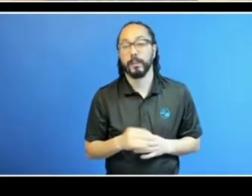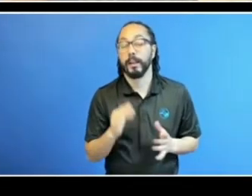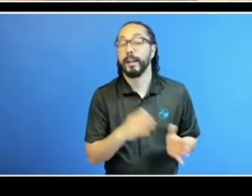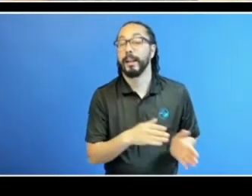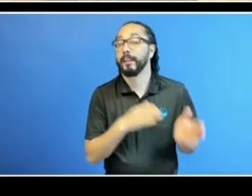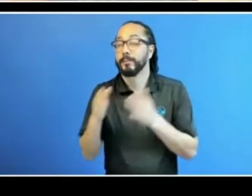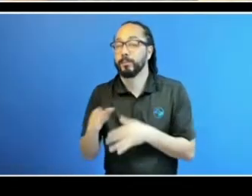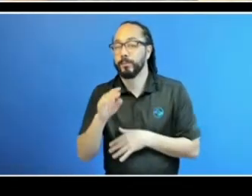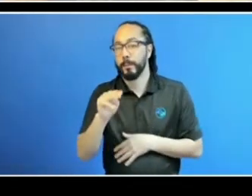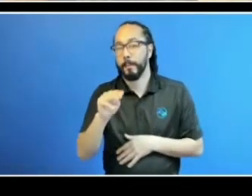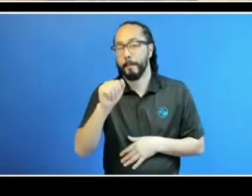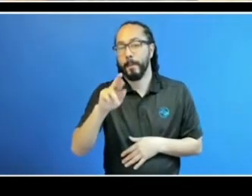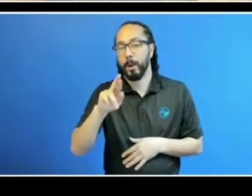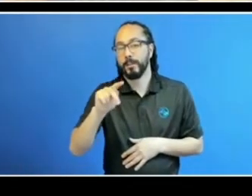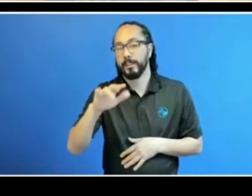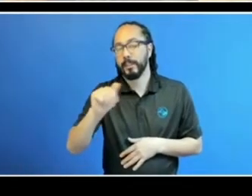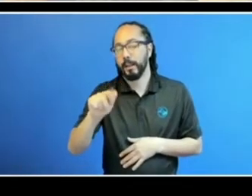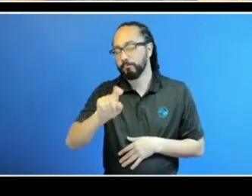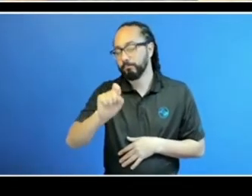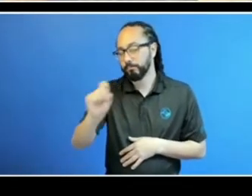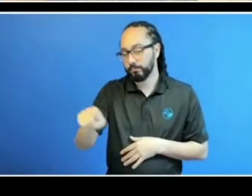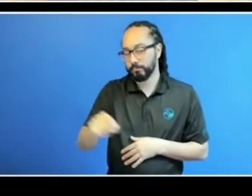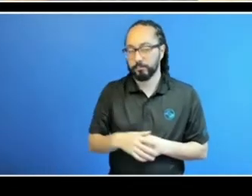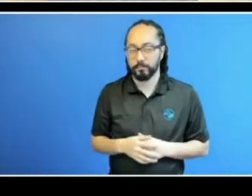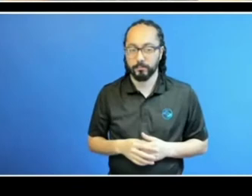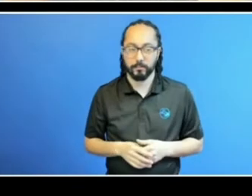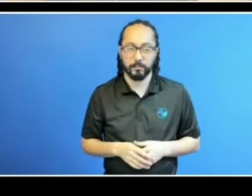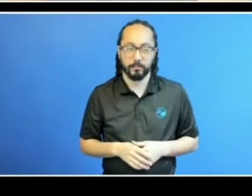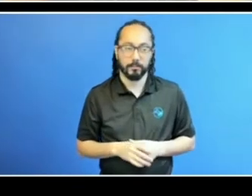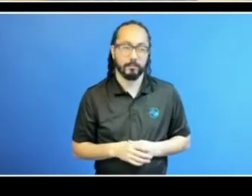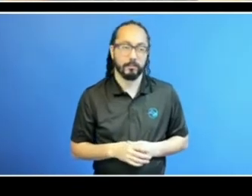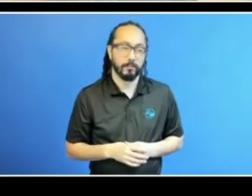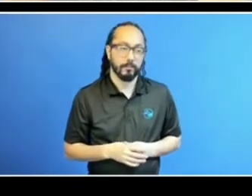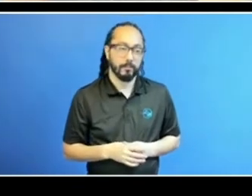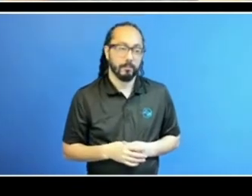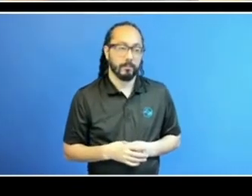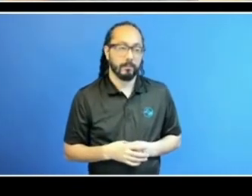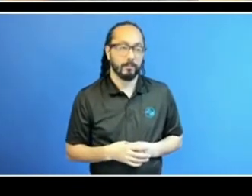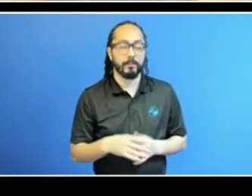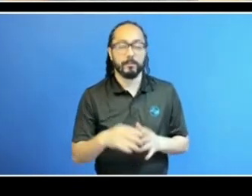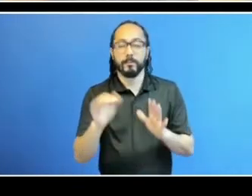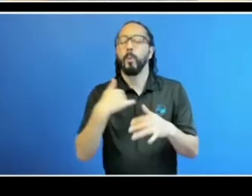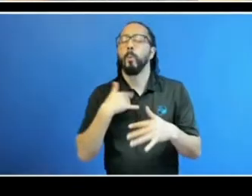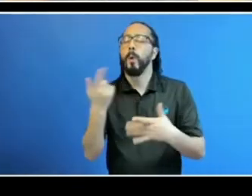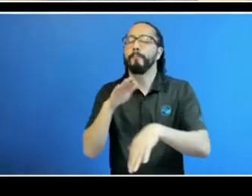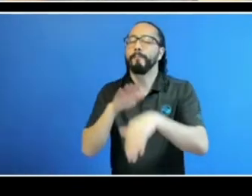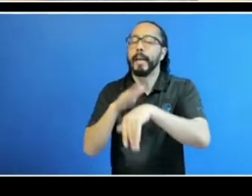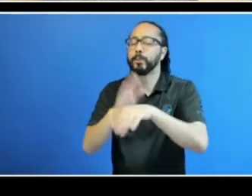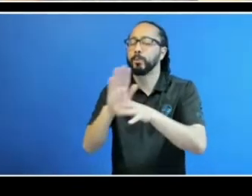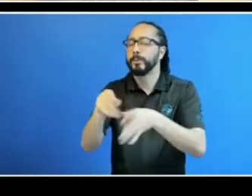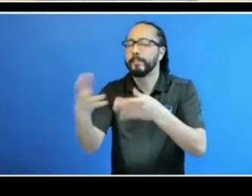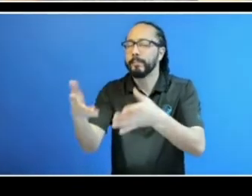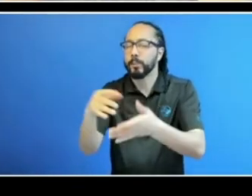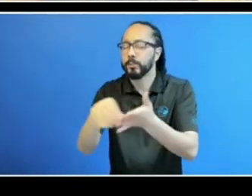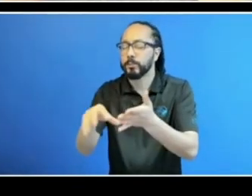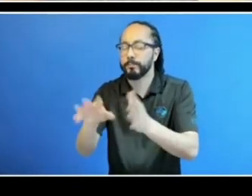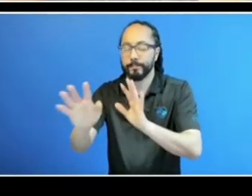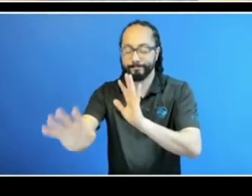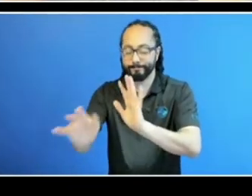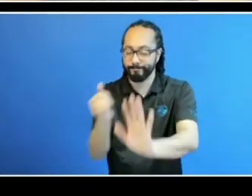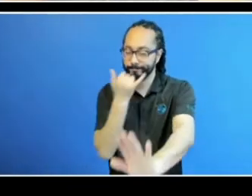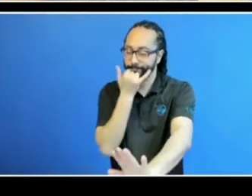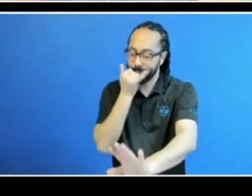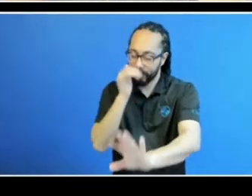Martina. What advice would you give a student, or sorry, I apologize, I messed up the answers. We'll